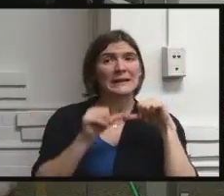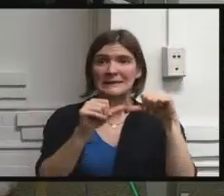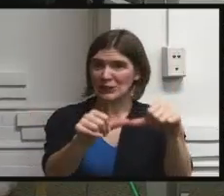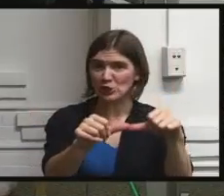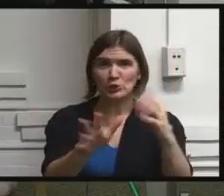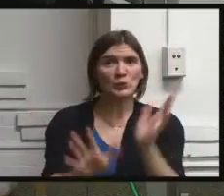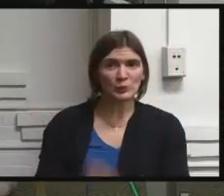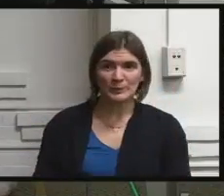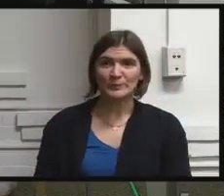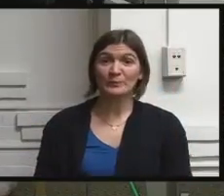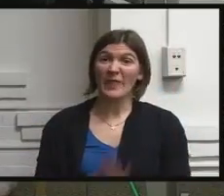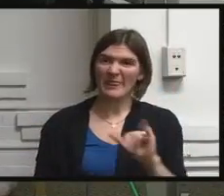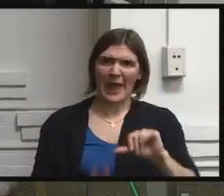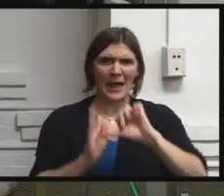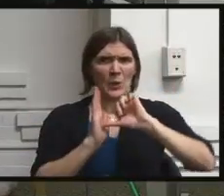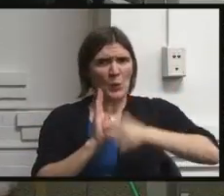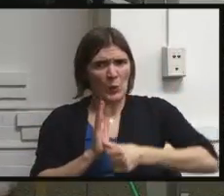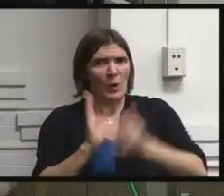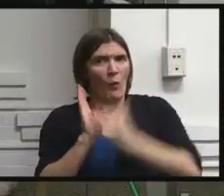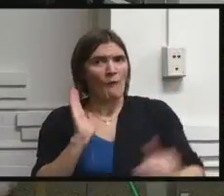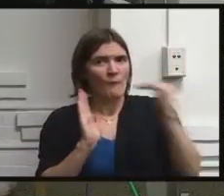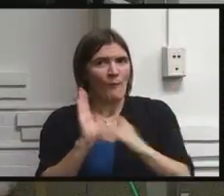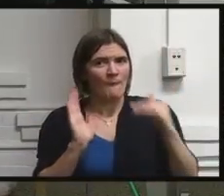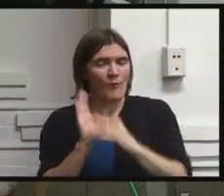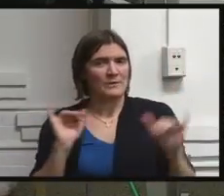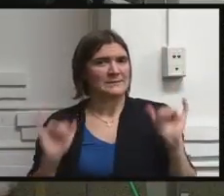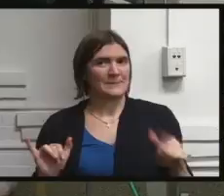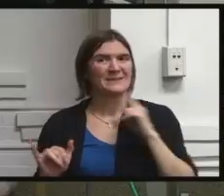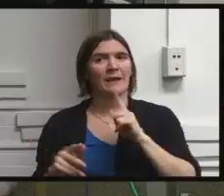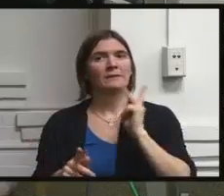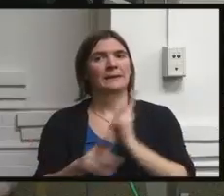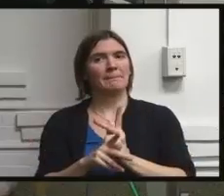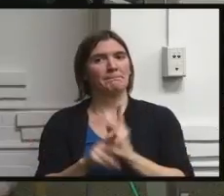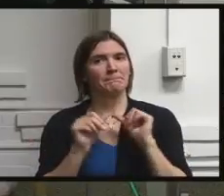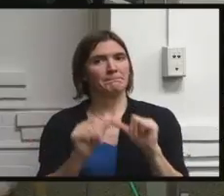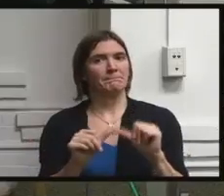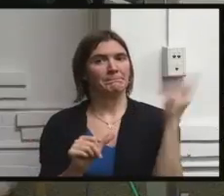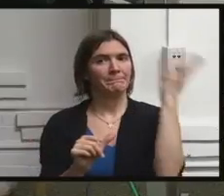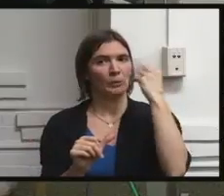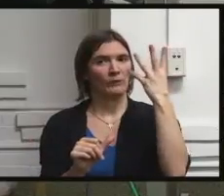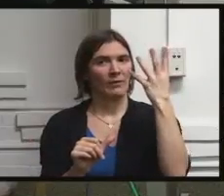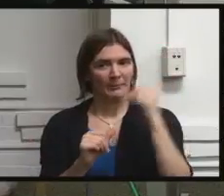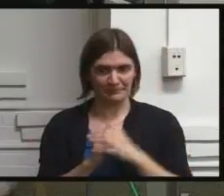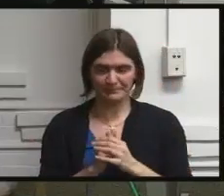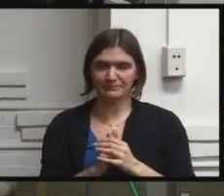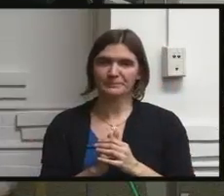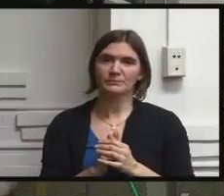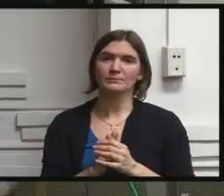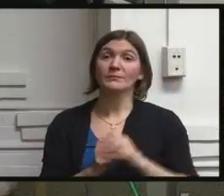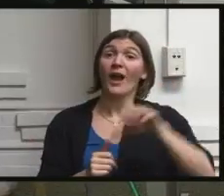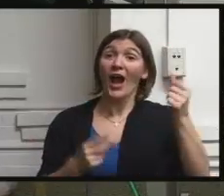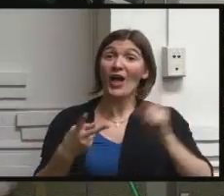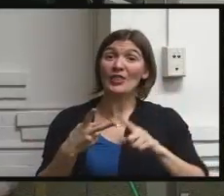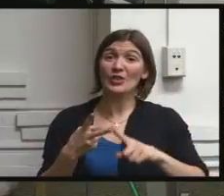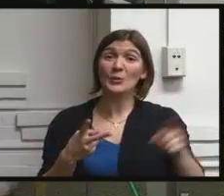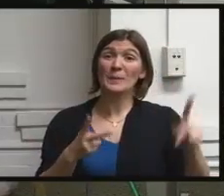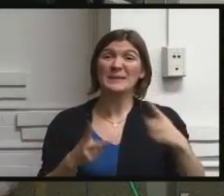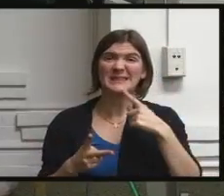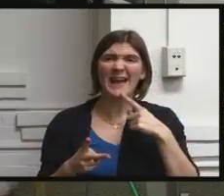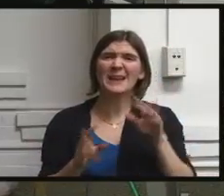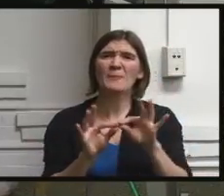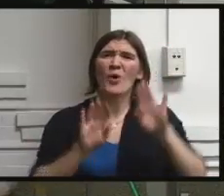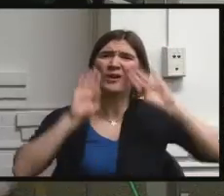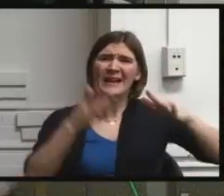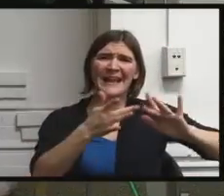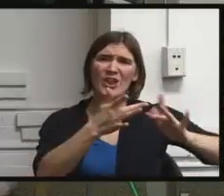continue to do that. That was one significant bit of input that we received. Another one was, in this day and age, focus